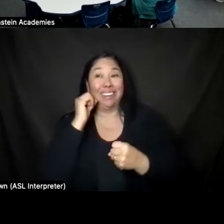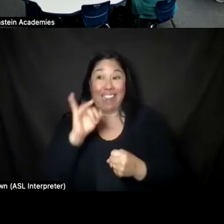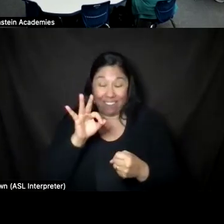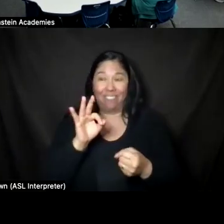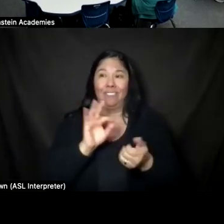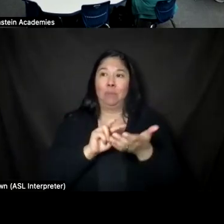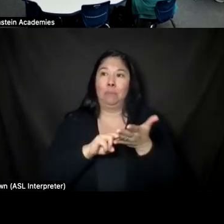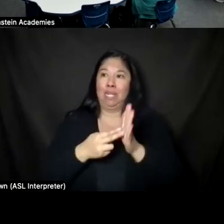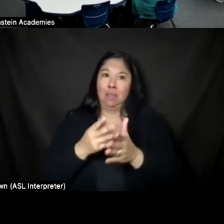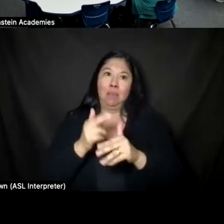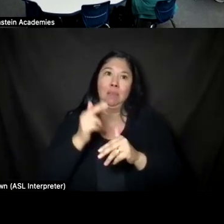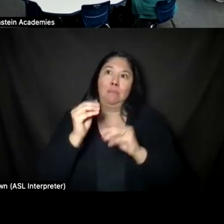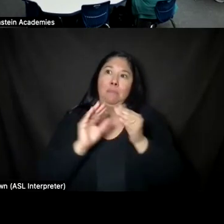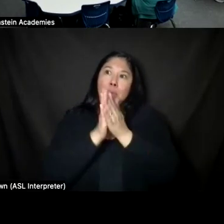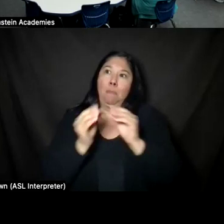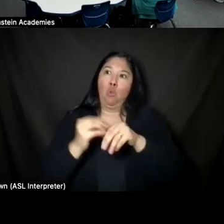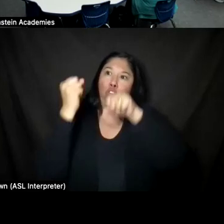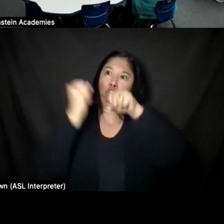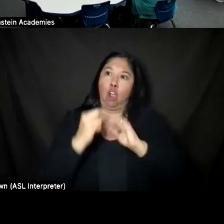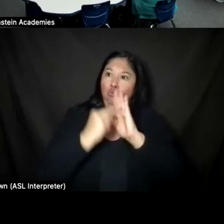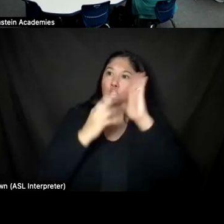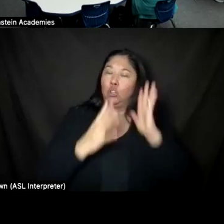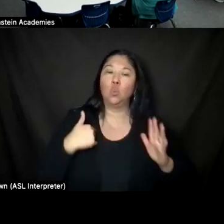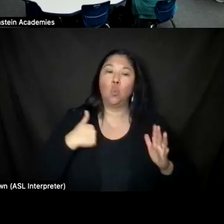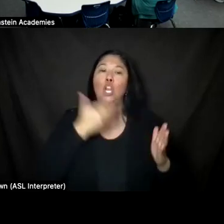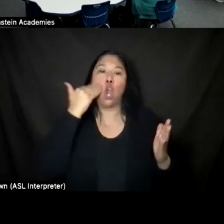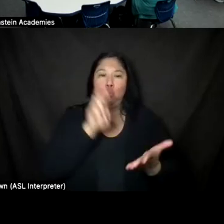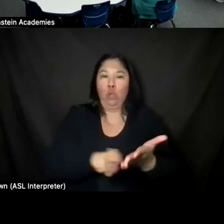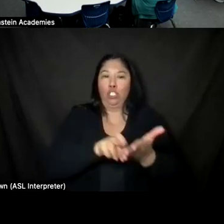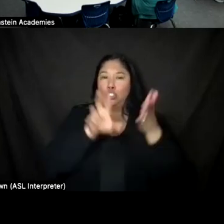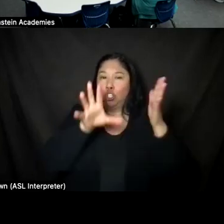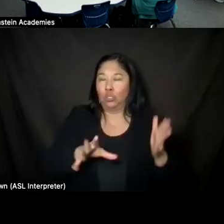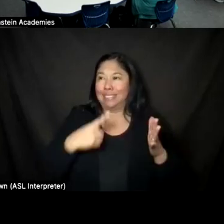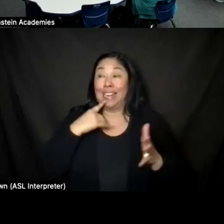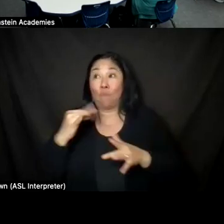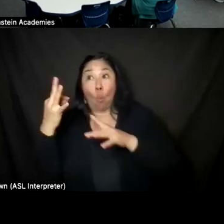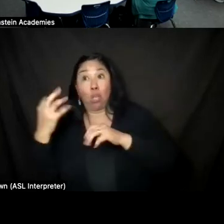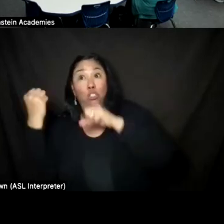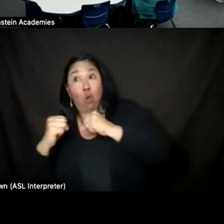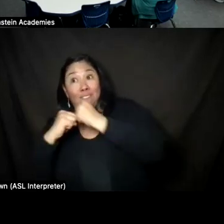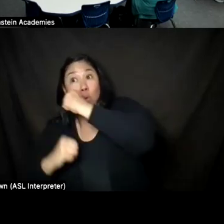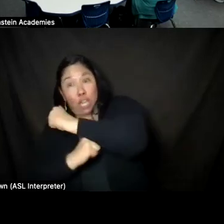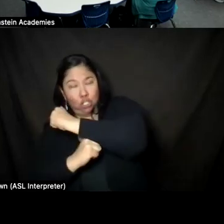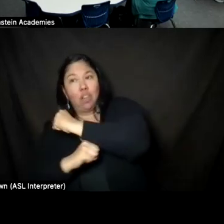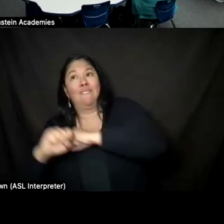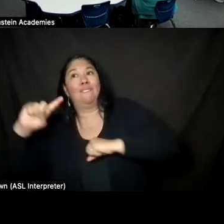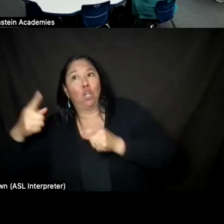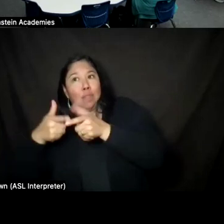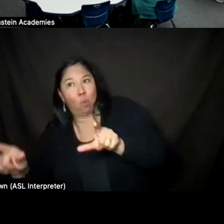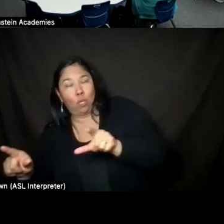We know from research that the foundation that they have in one language transfers to another language. So that's what